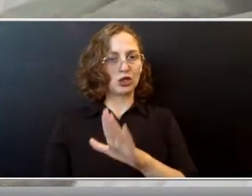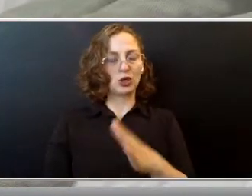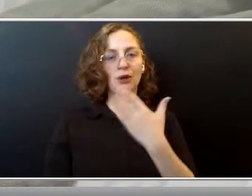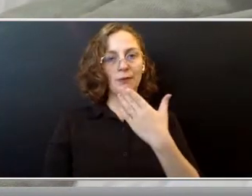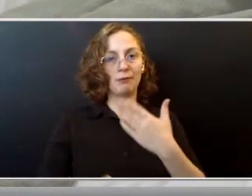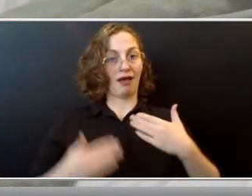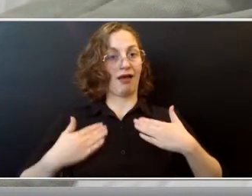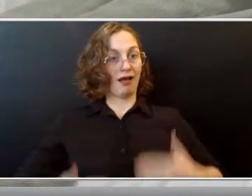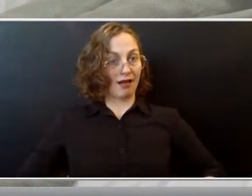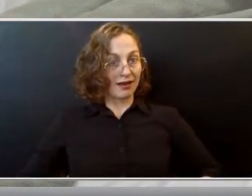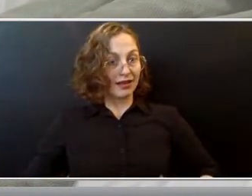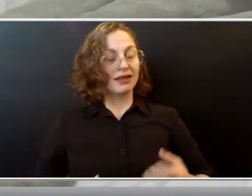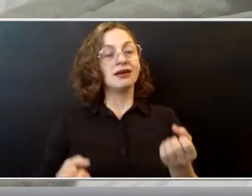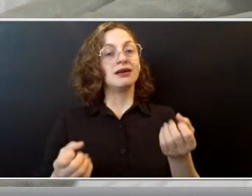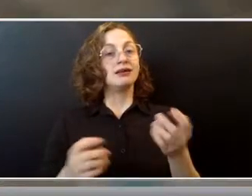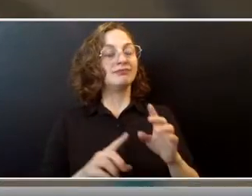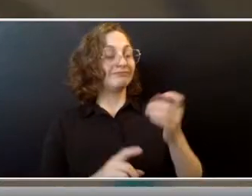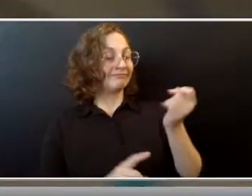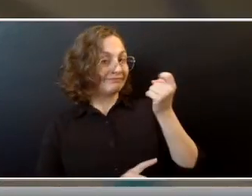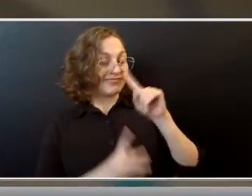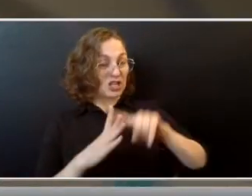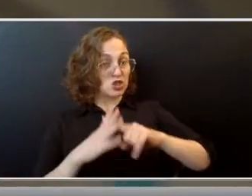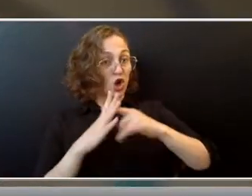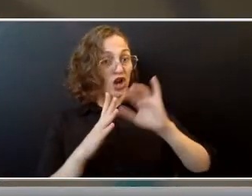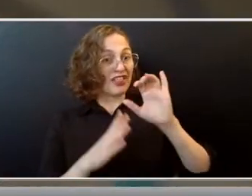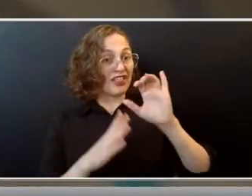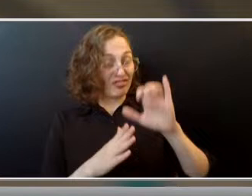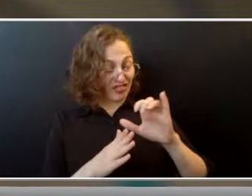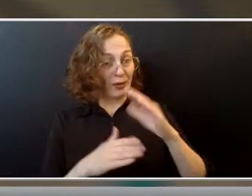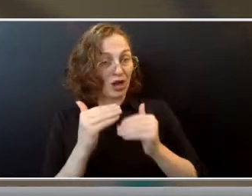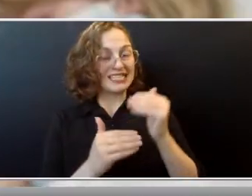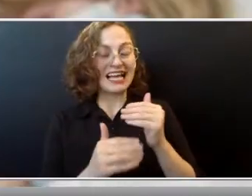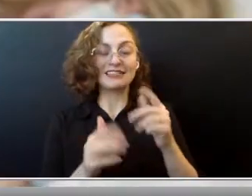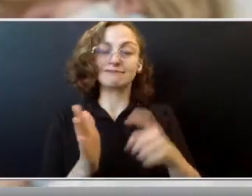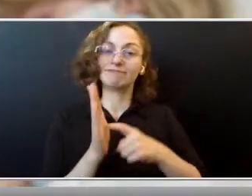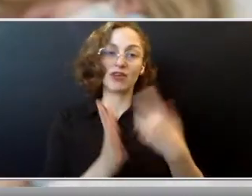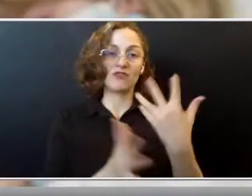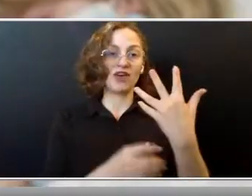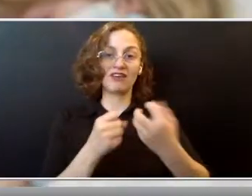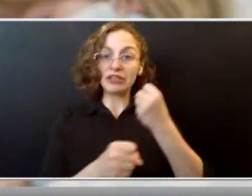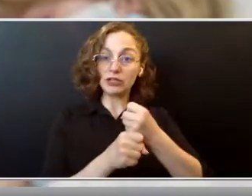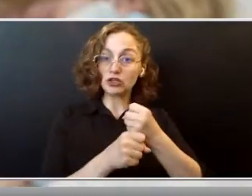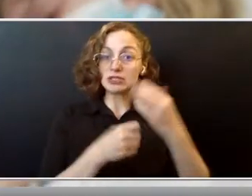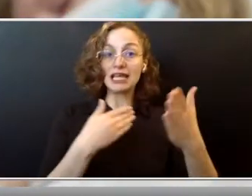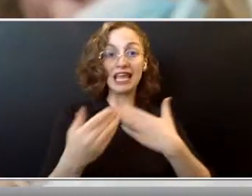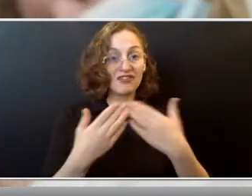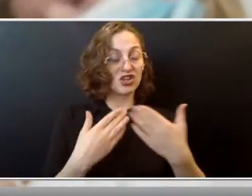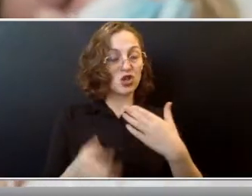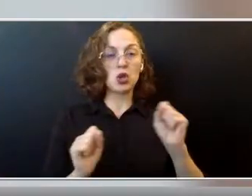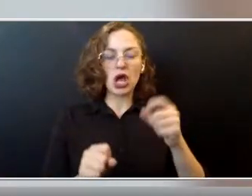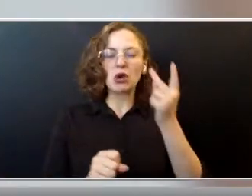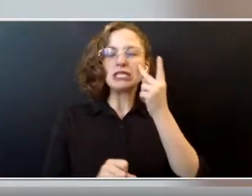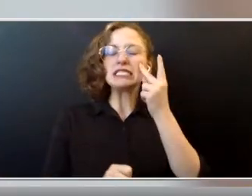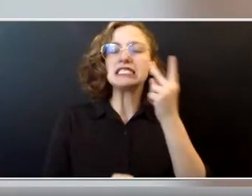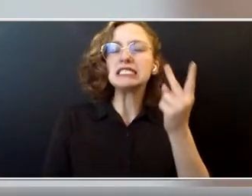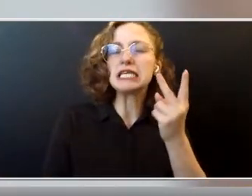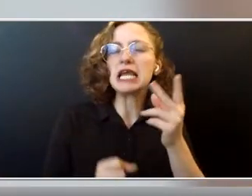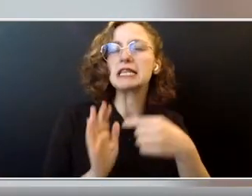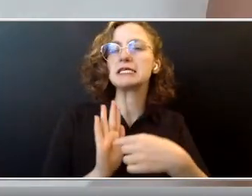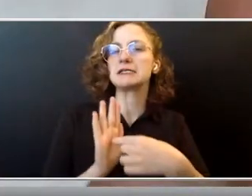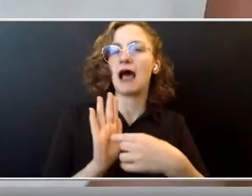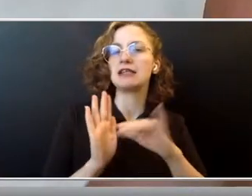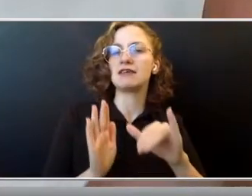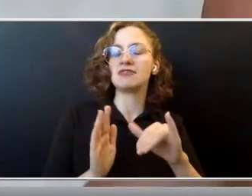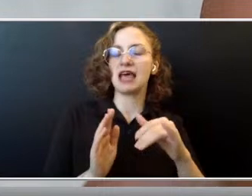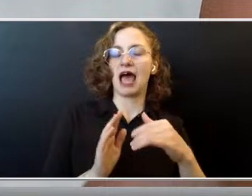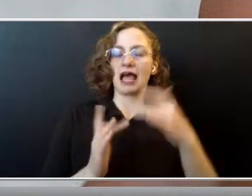there beginning when Aubrey was just 2 weeks old. They just said it was probably a fungus or something. Her mom, Jade, says she noticed